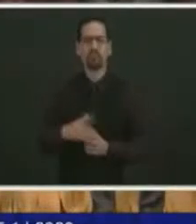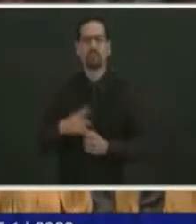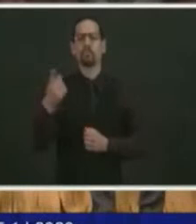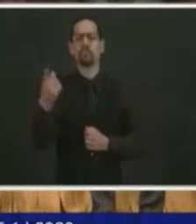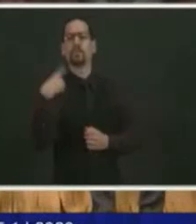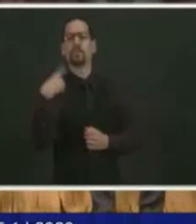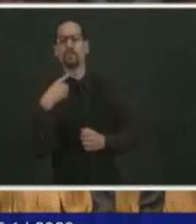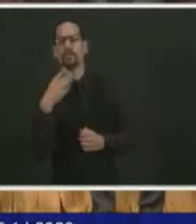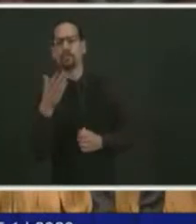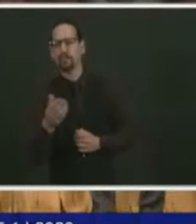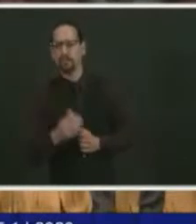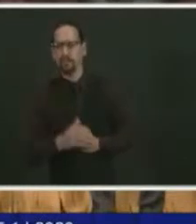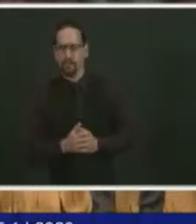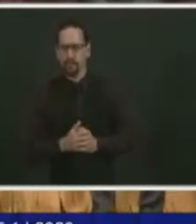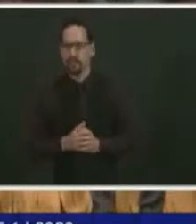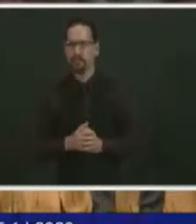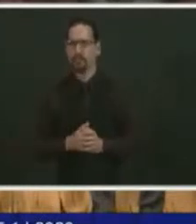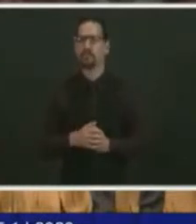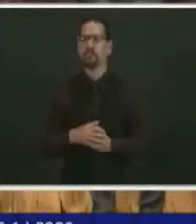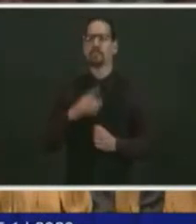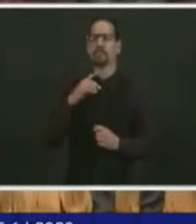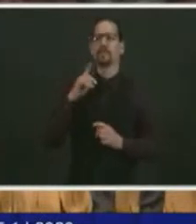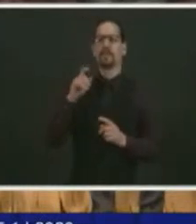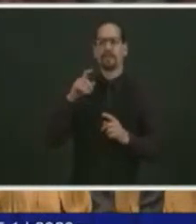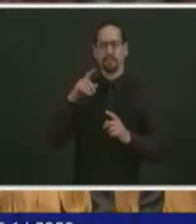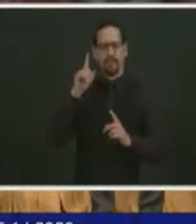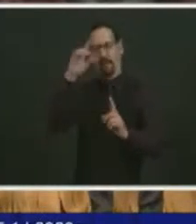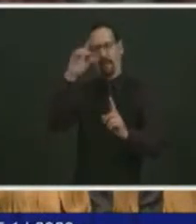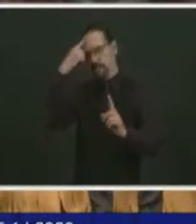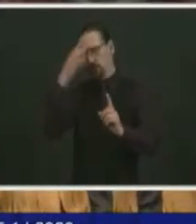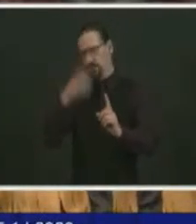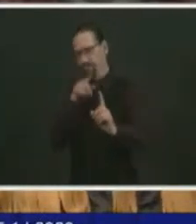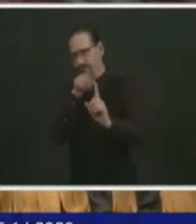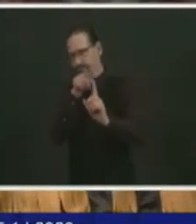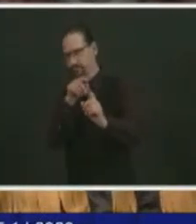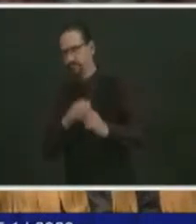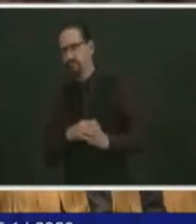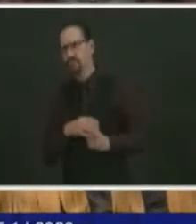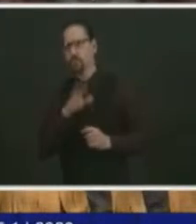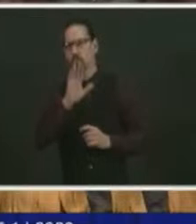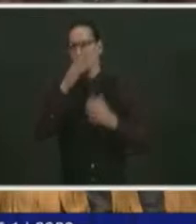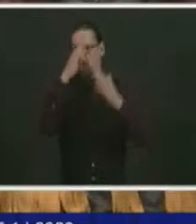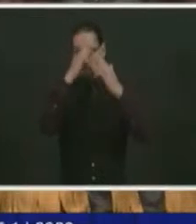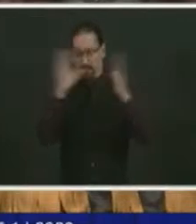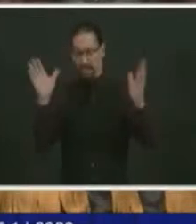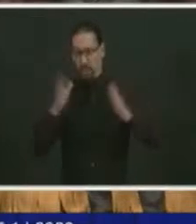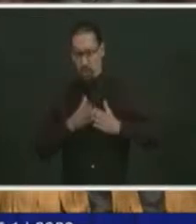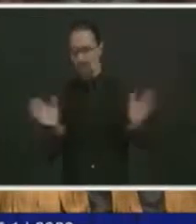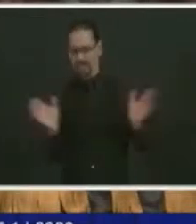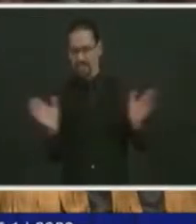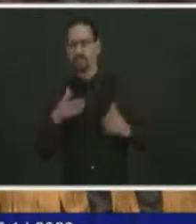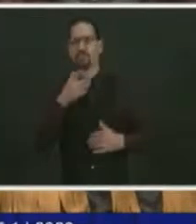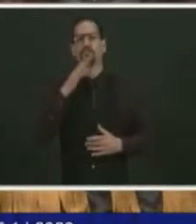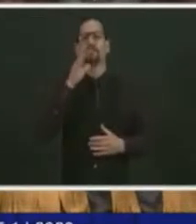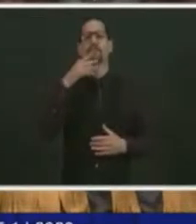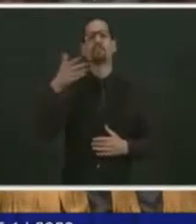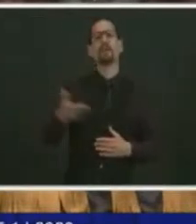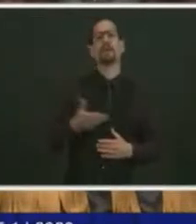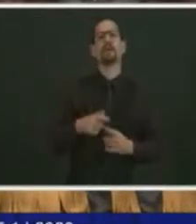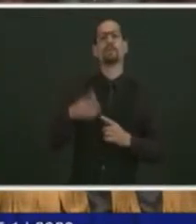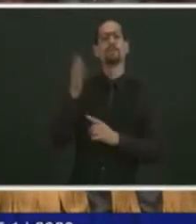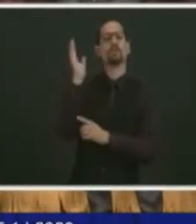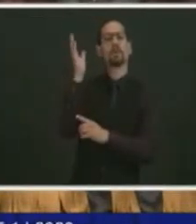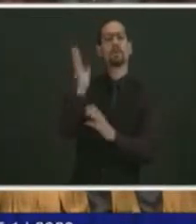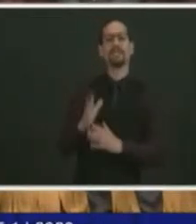Was off topic. So Governor, are you open to having a guest speaker at some of these briefings, maybe 5 minutes or less? Somebody from a